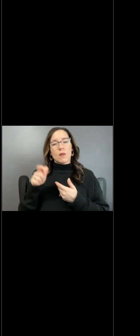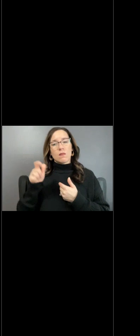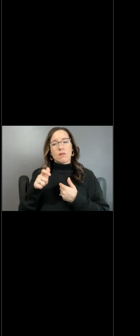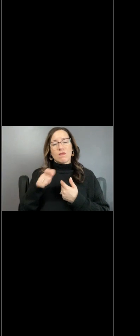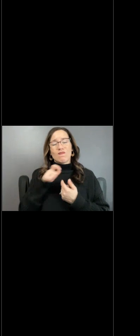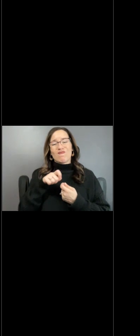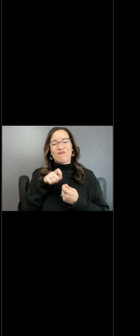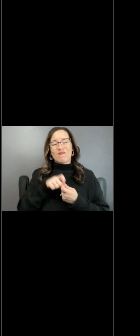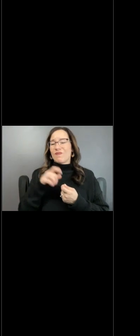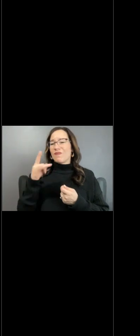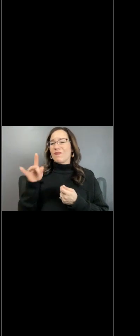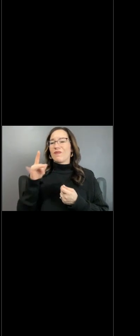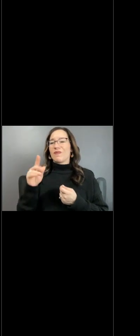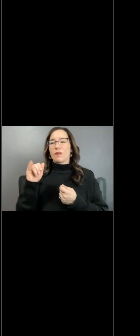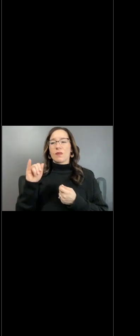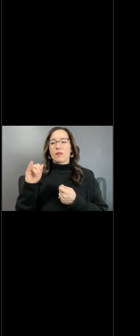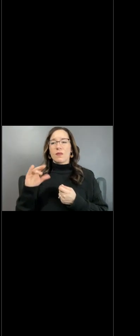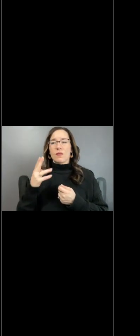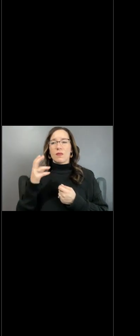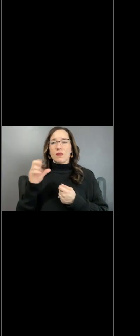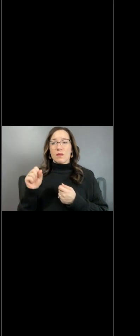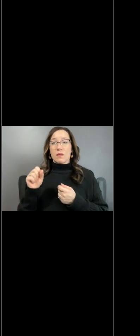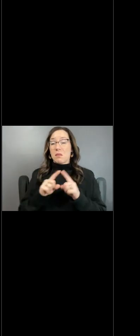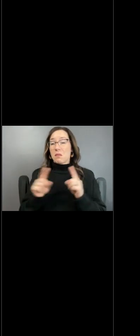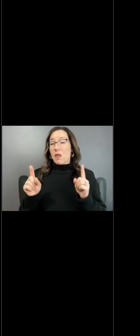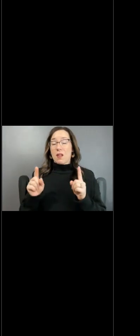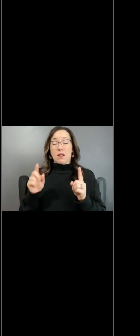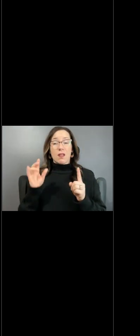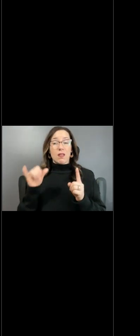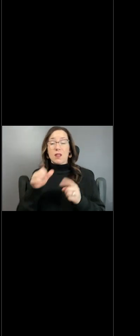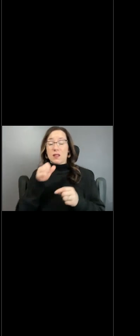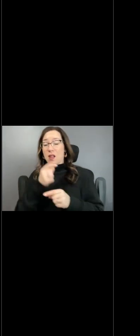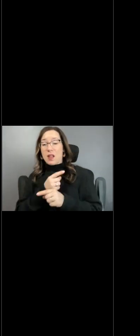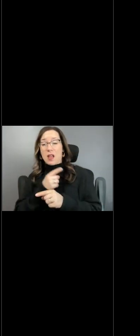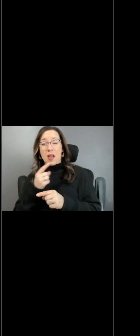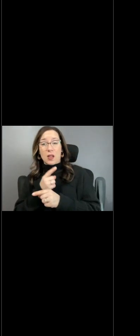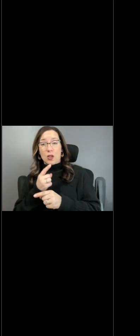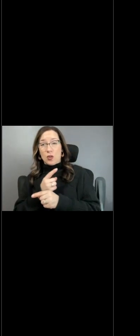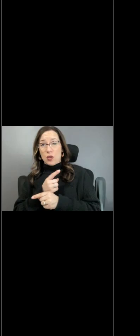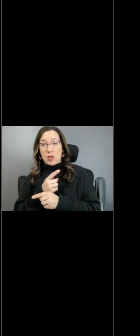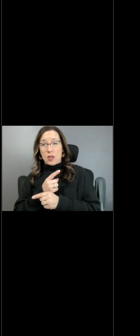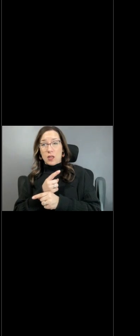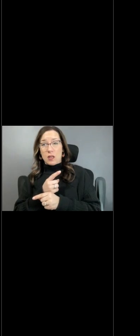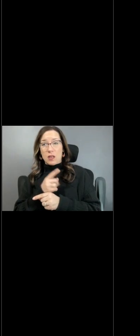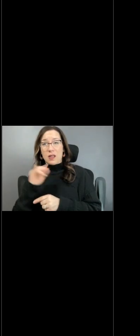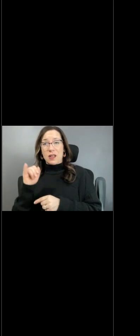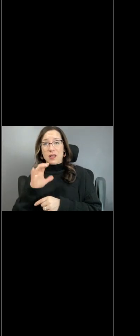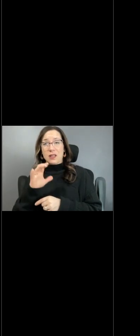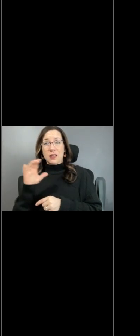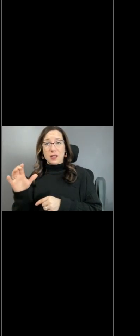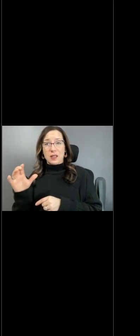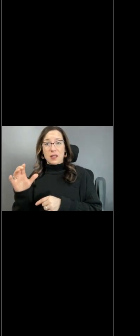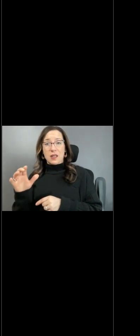exactly 18 inches, but that's not accurate as to ICC